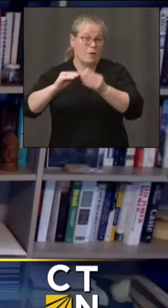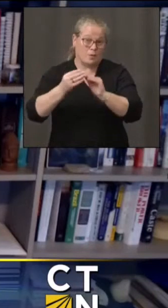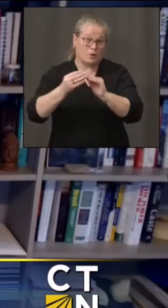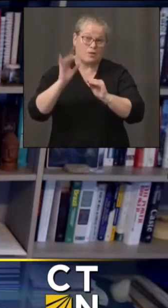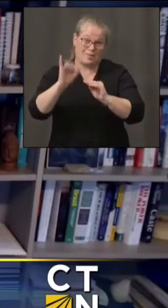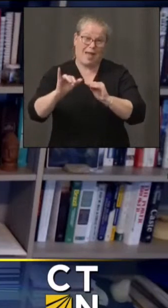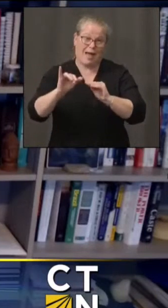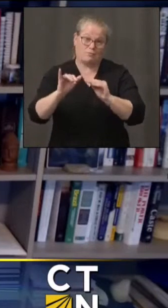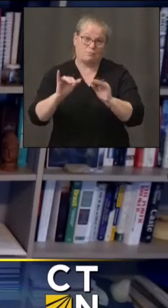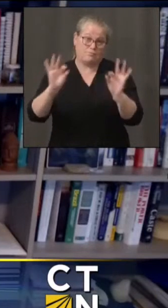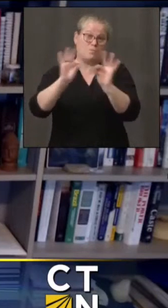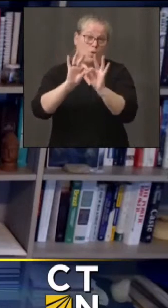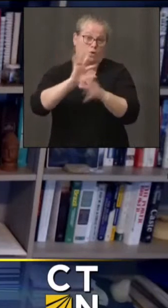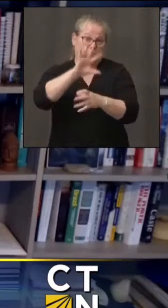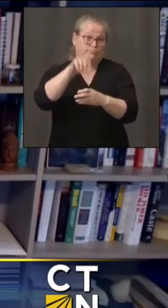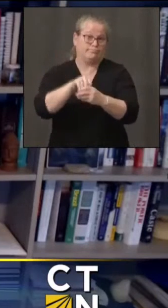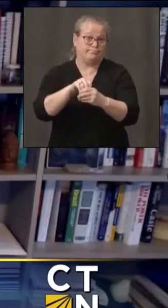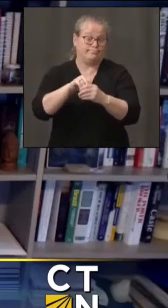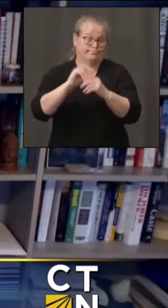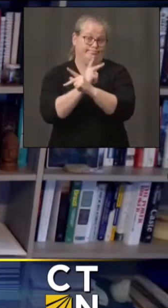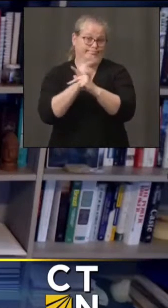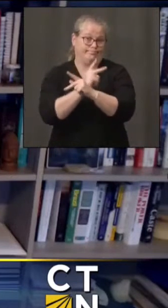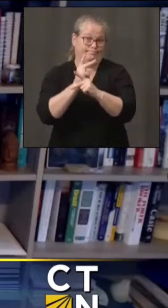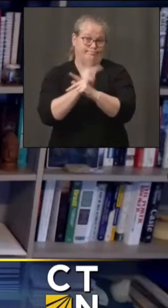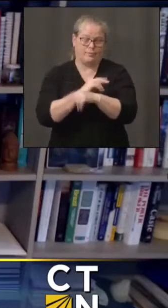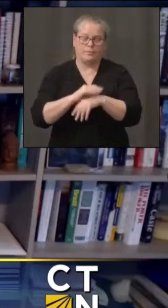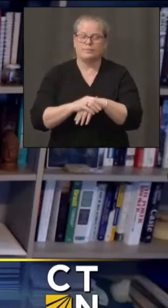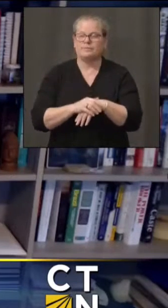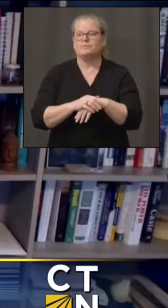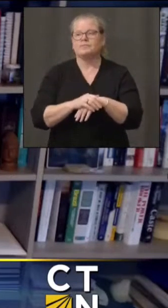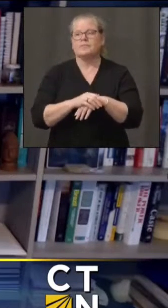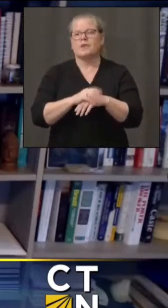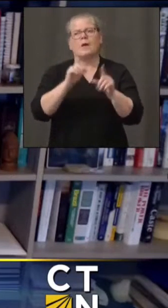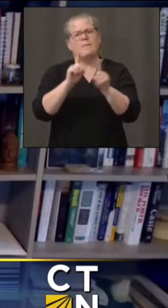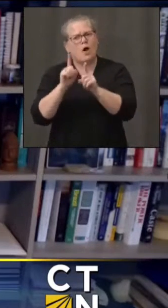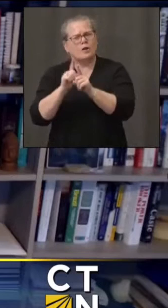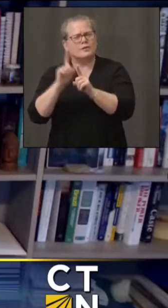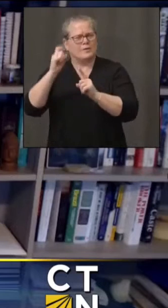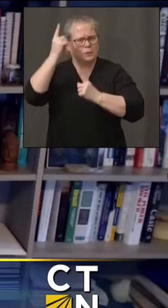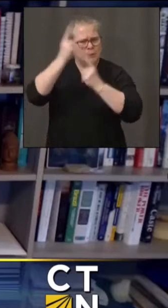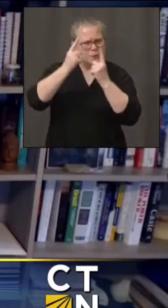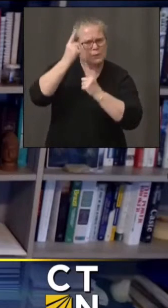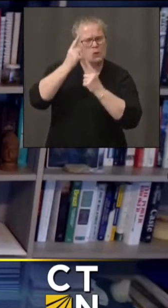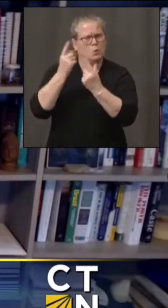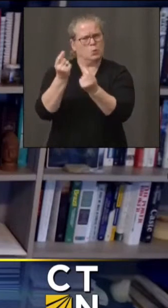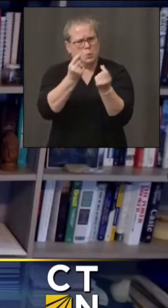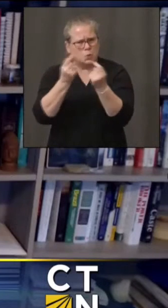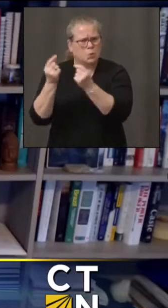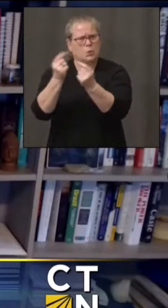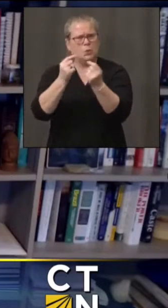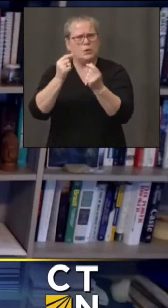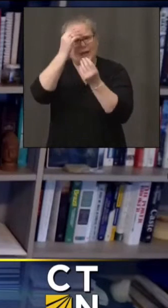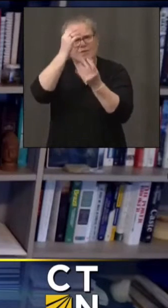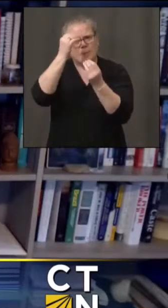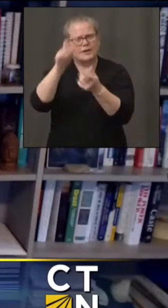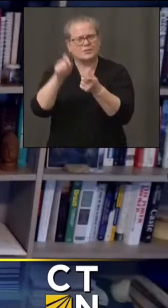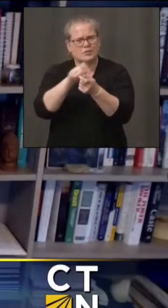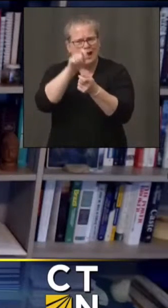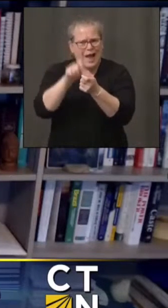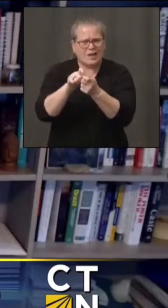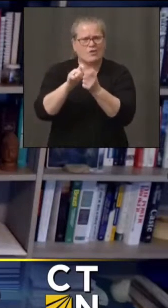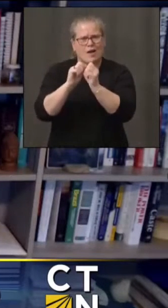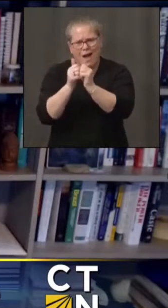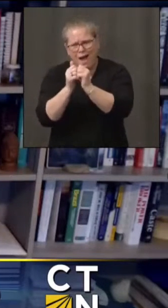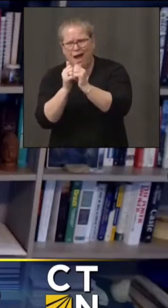what actionable information that, what's the threshold that would give an actionable information. And,